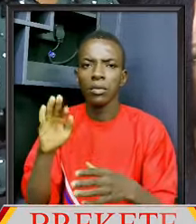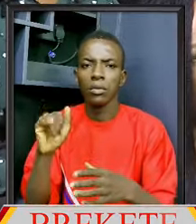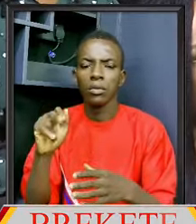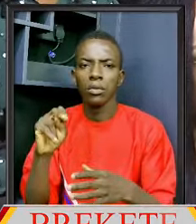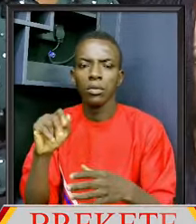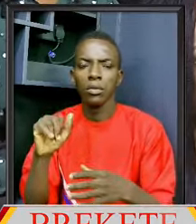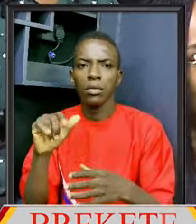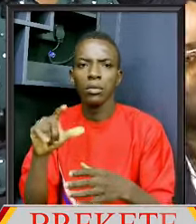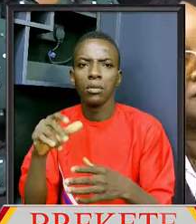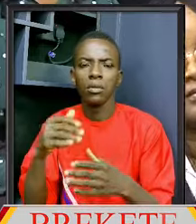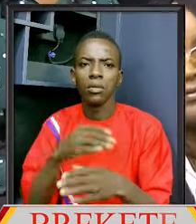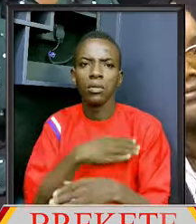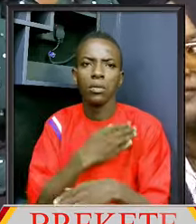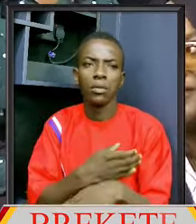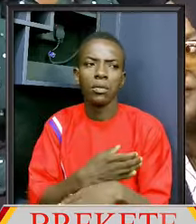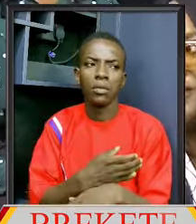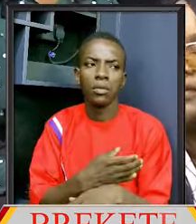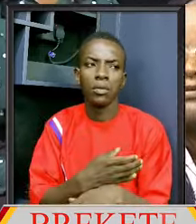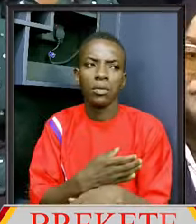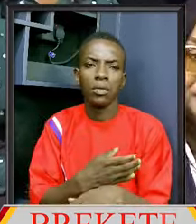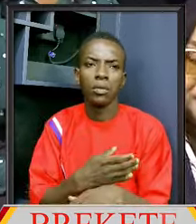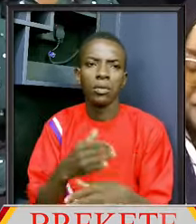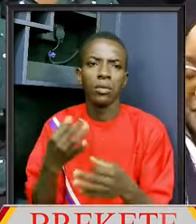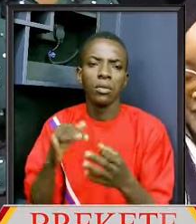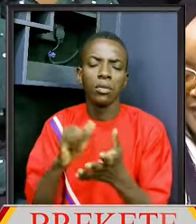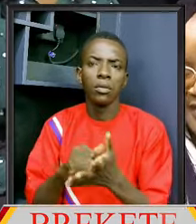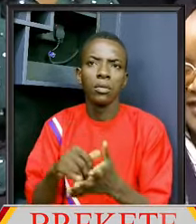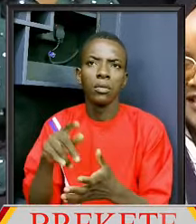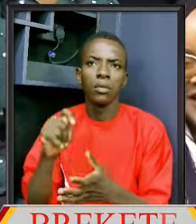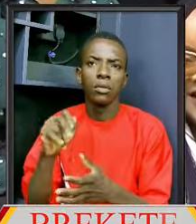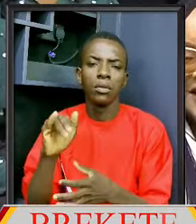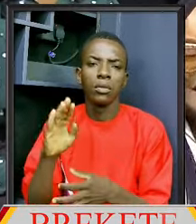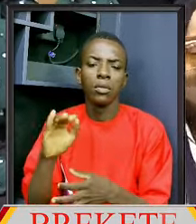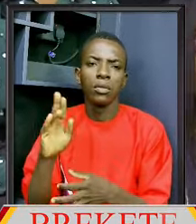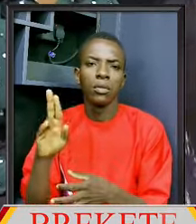and the power of that tribunal, Pamela go understand,